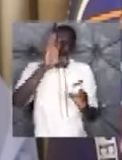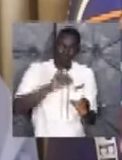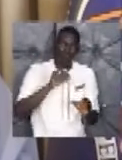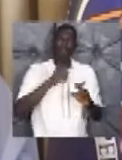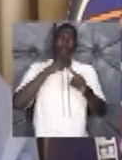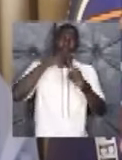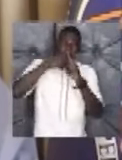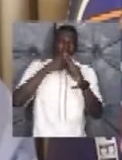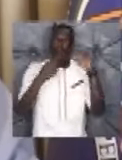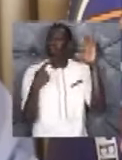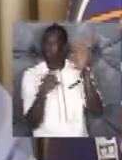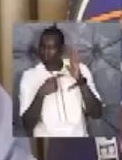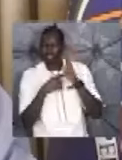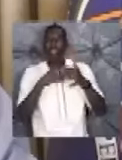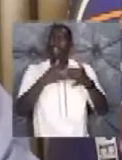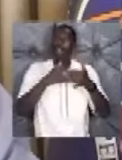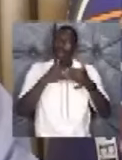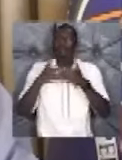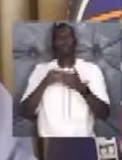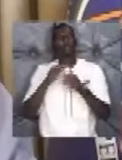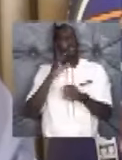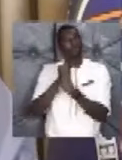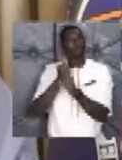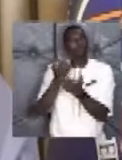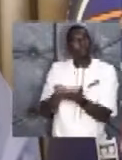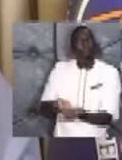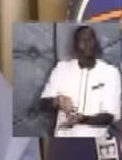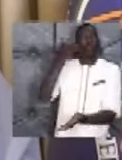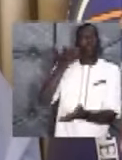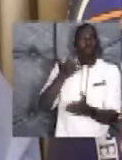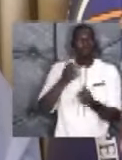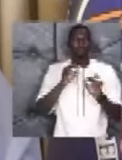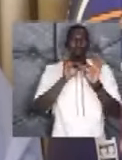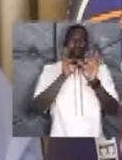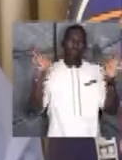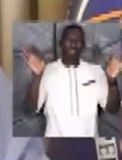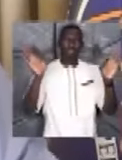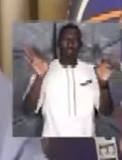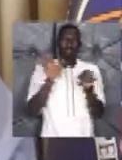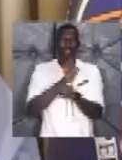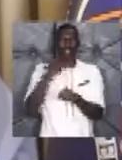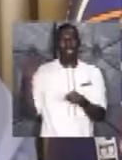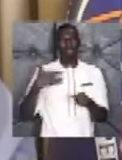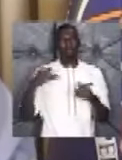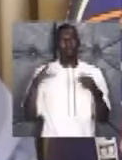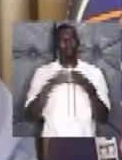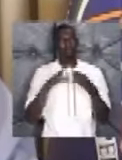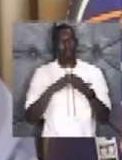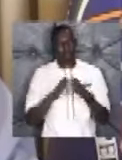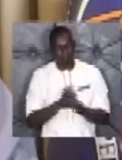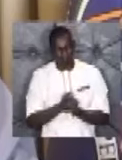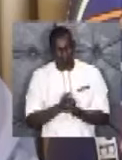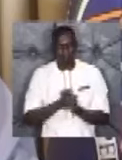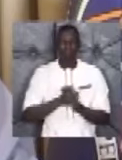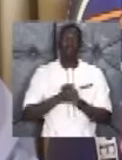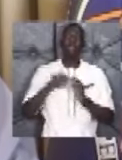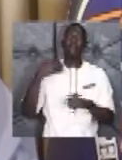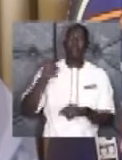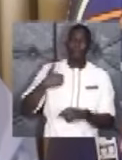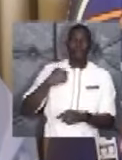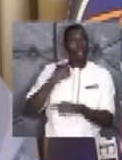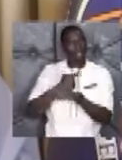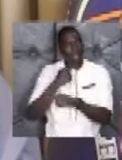positive actions that promote peaceful coexistence. Fellow Gambians,